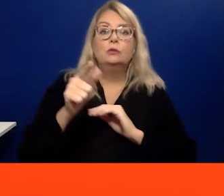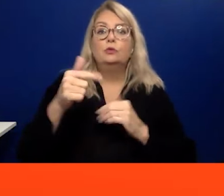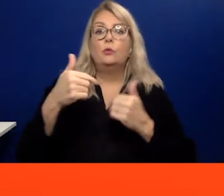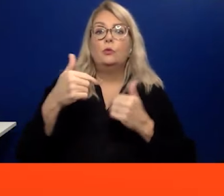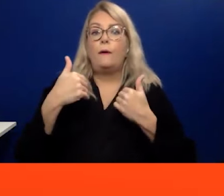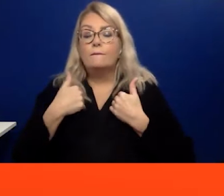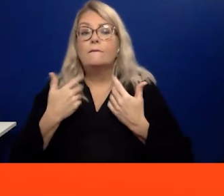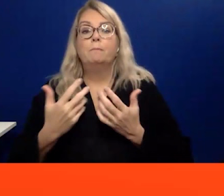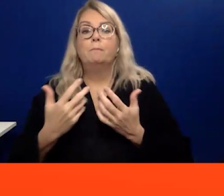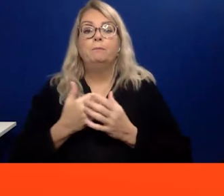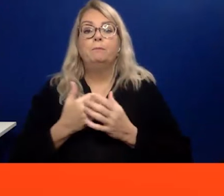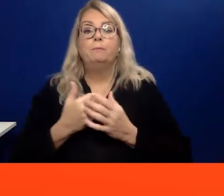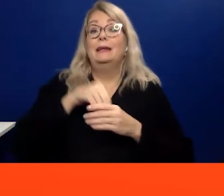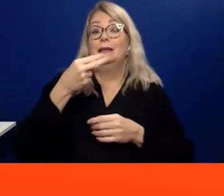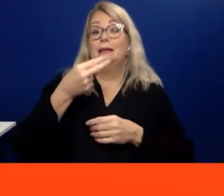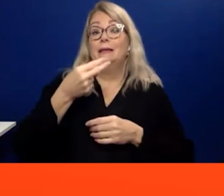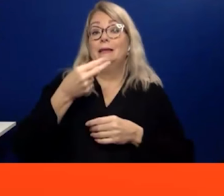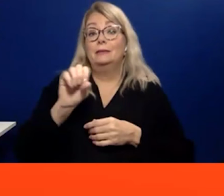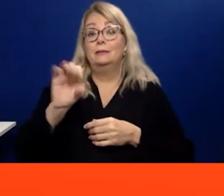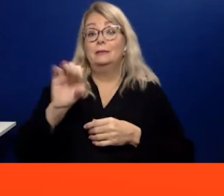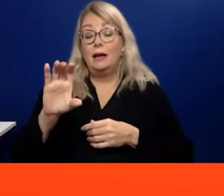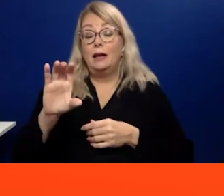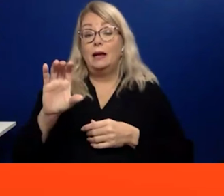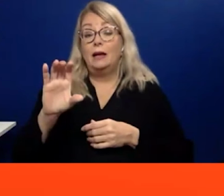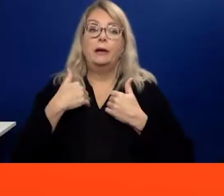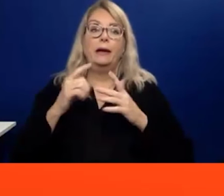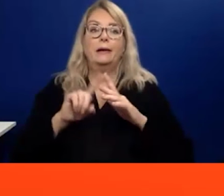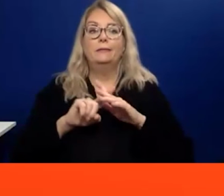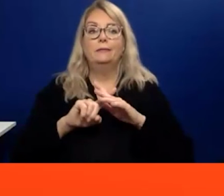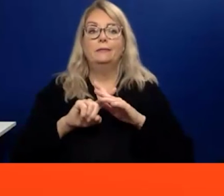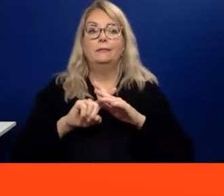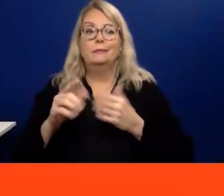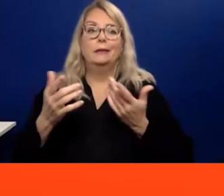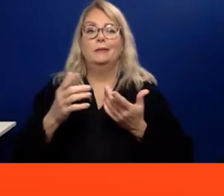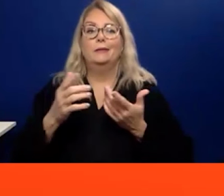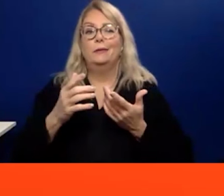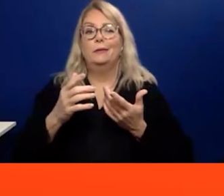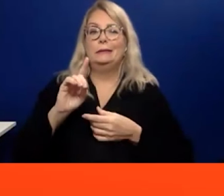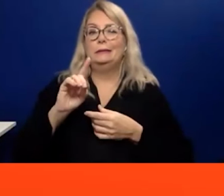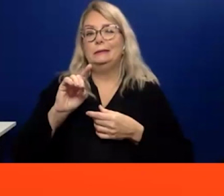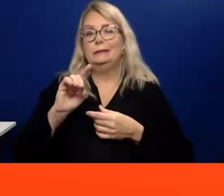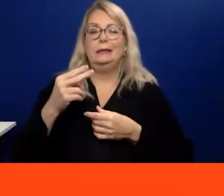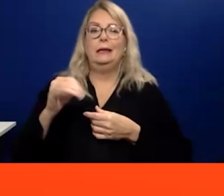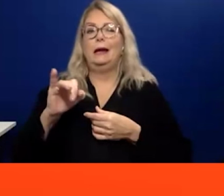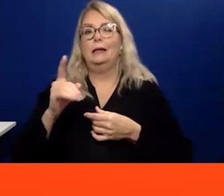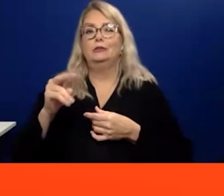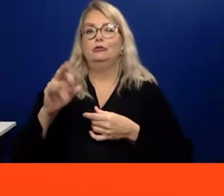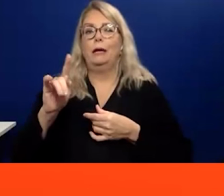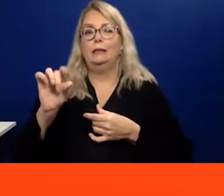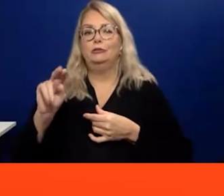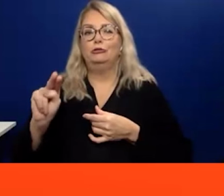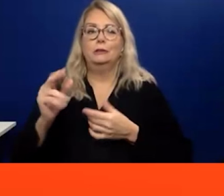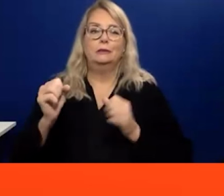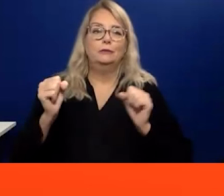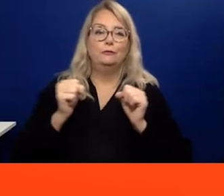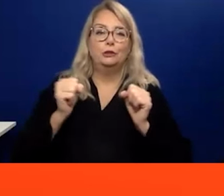called evacuation, or some people call it dehydration of the refrigerant circuit. It's basically applied physics.